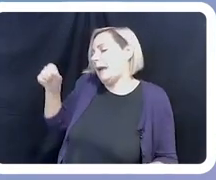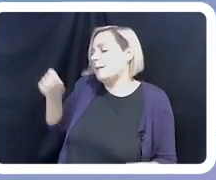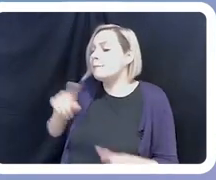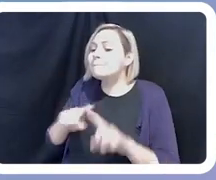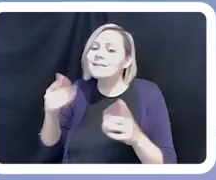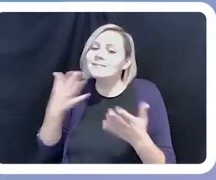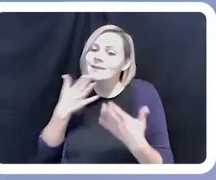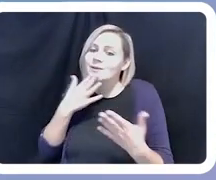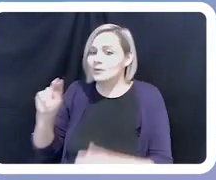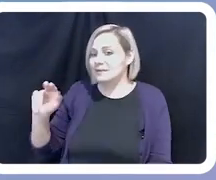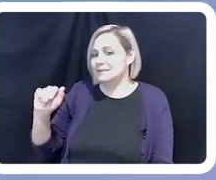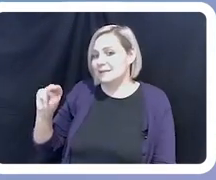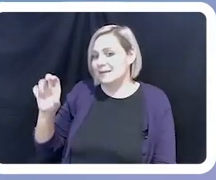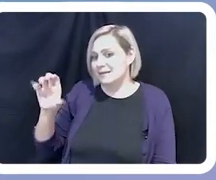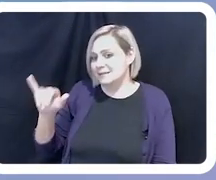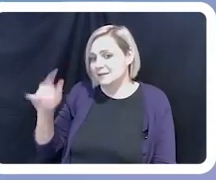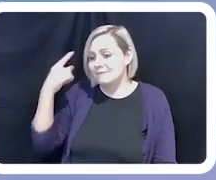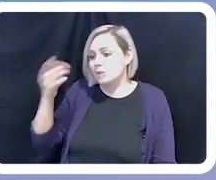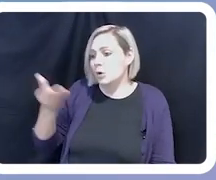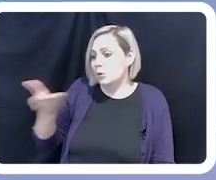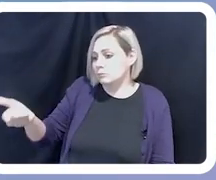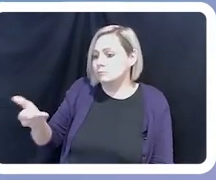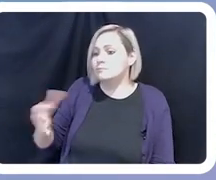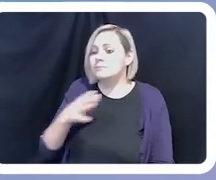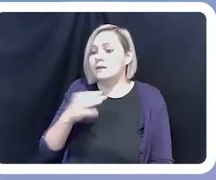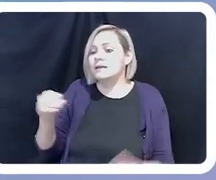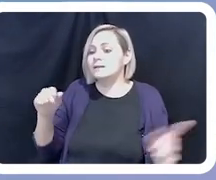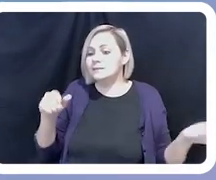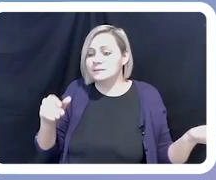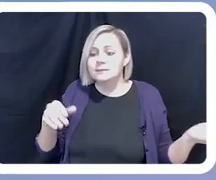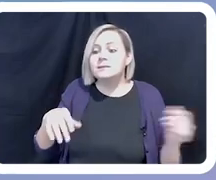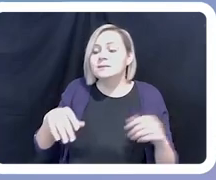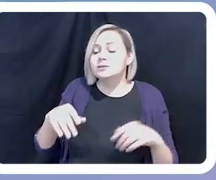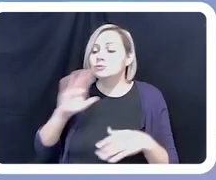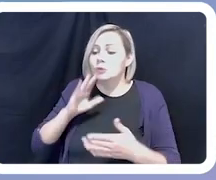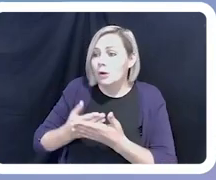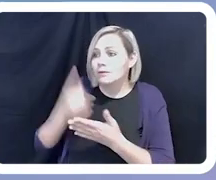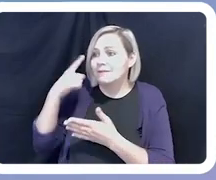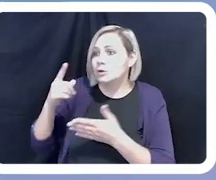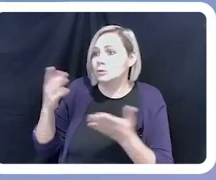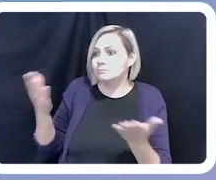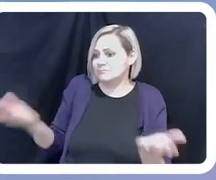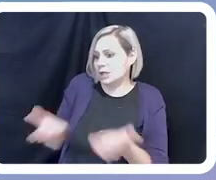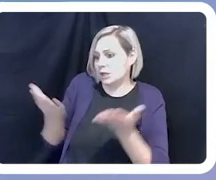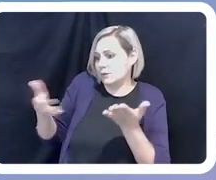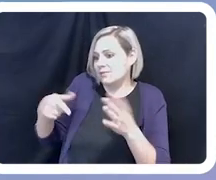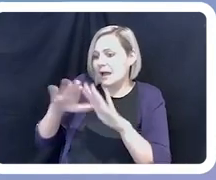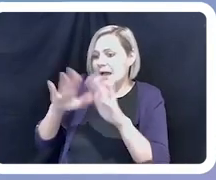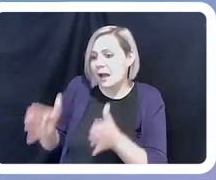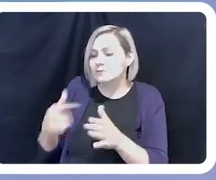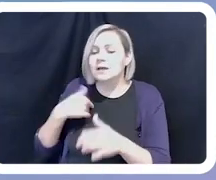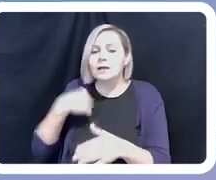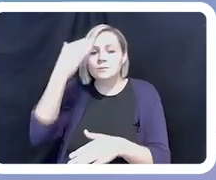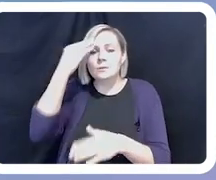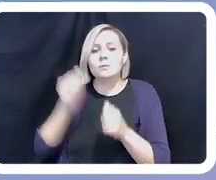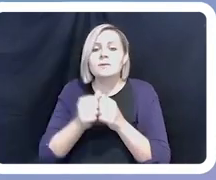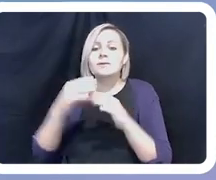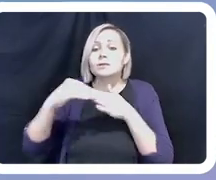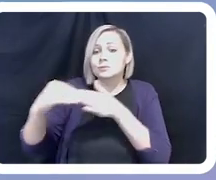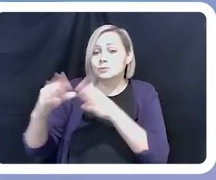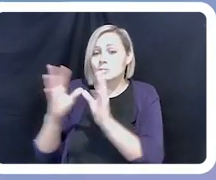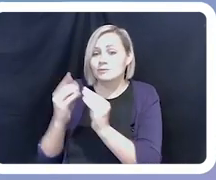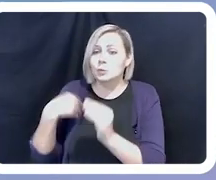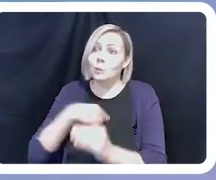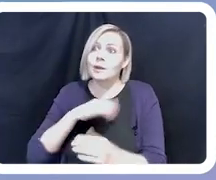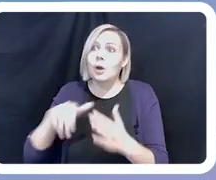okay, good. But I just want to thank you, Nancy, too, for being able to host us and Ashby and be able to present this at the house. I know with Leadership Conference, we would all